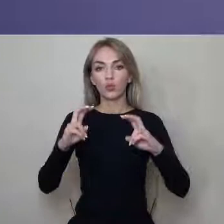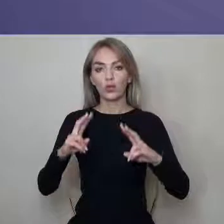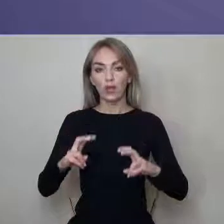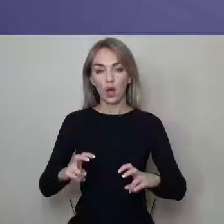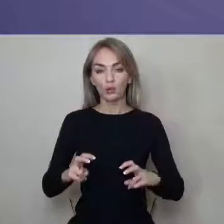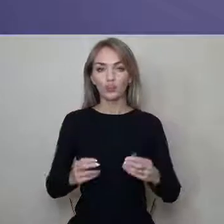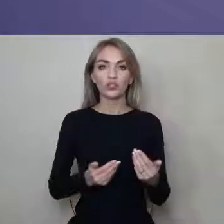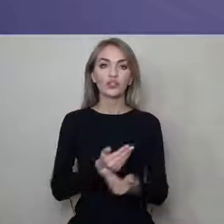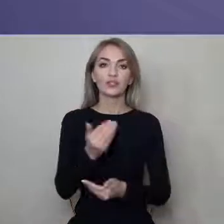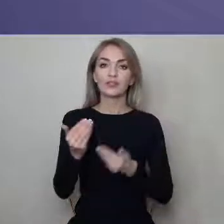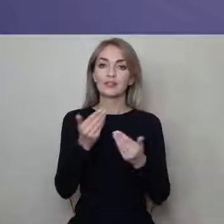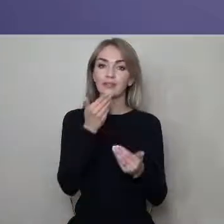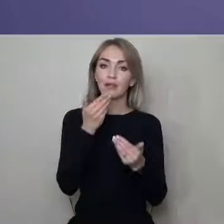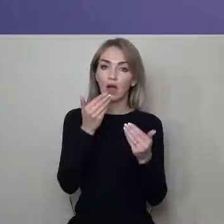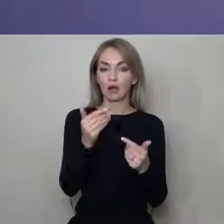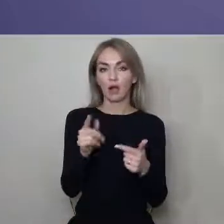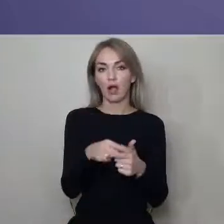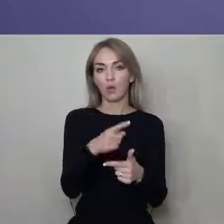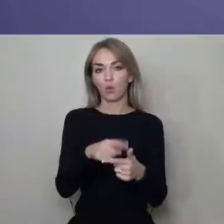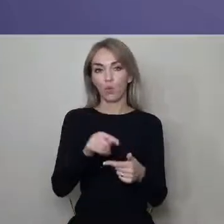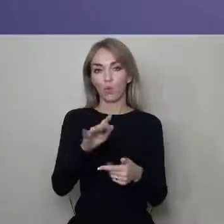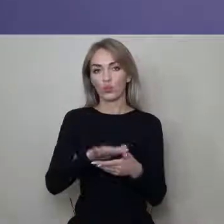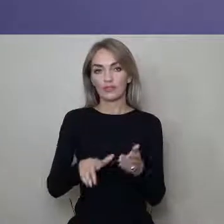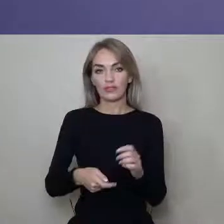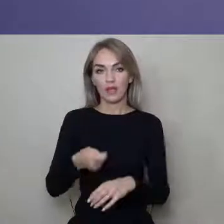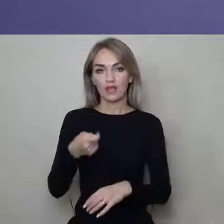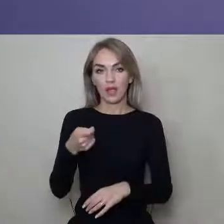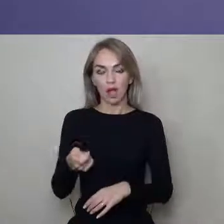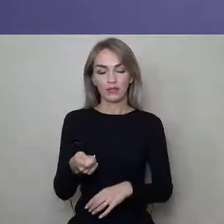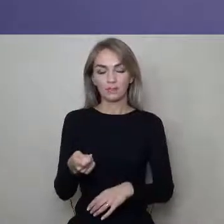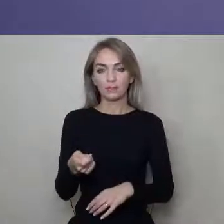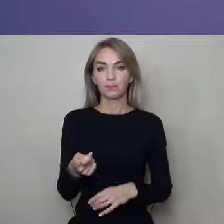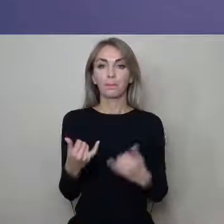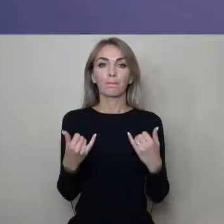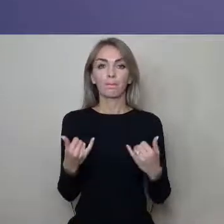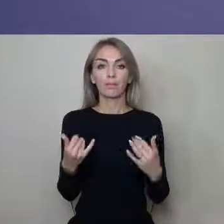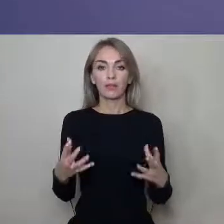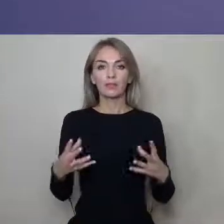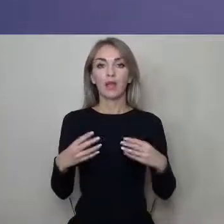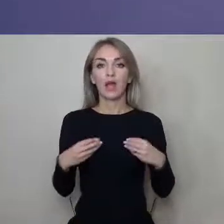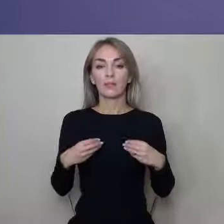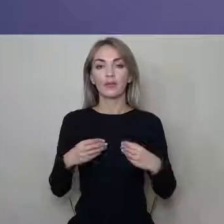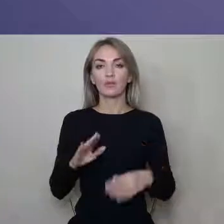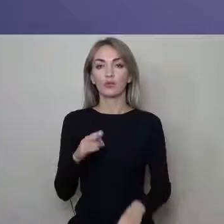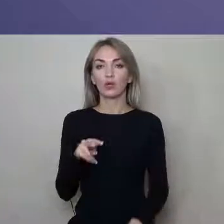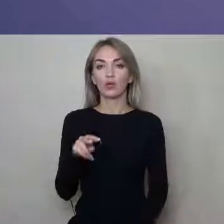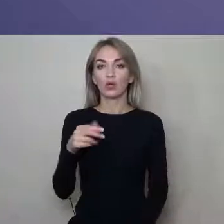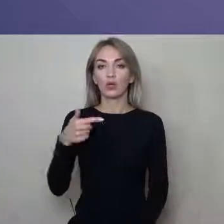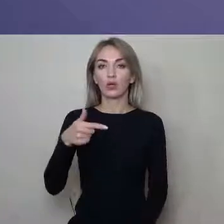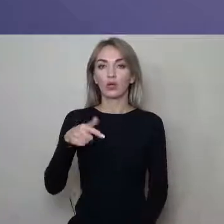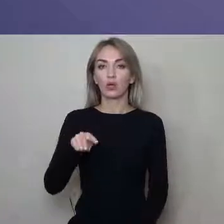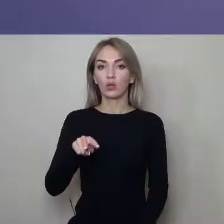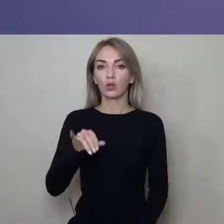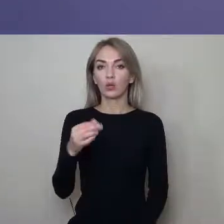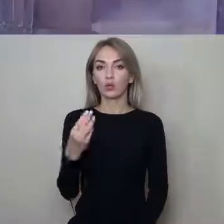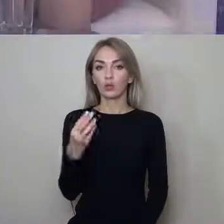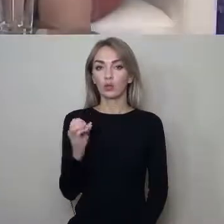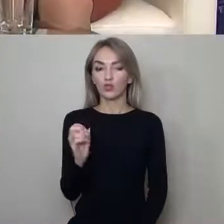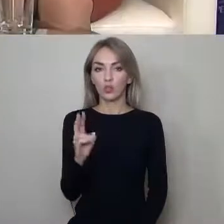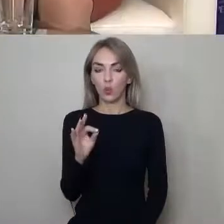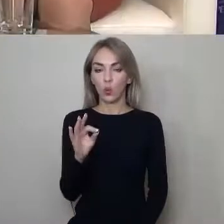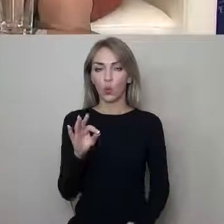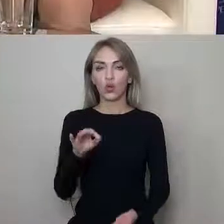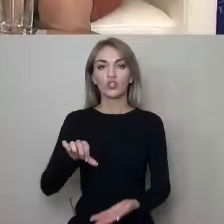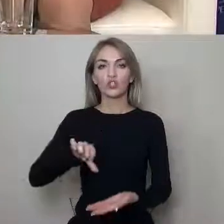handle the complaints and whose complaints they are considering and what could be the scenes at